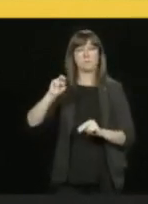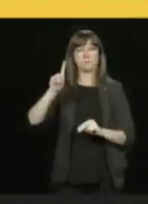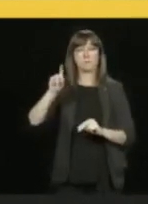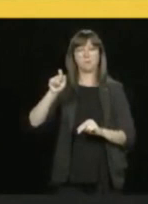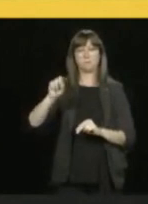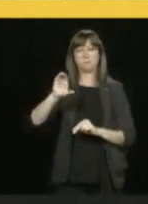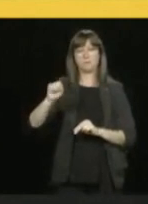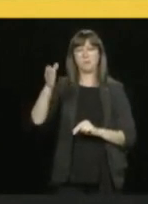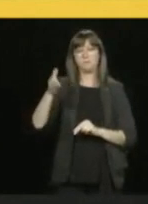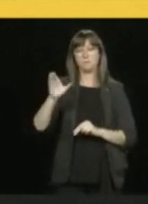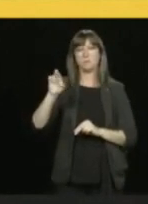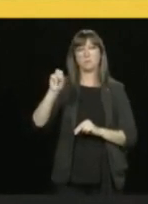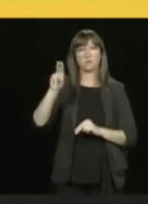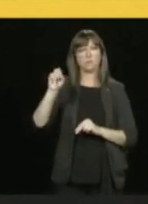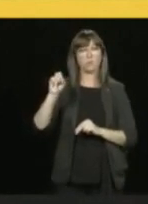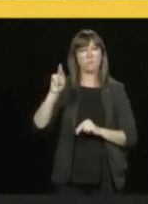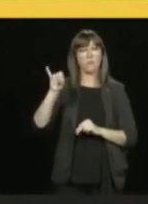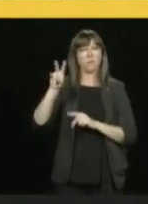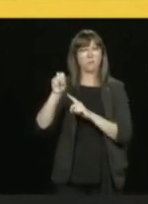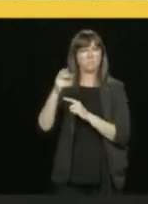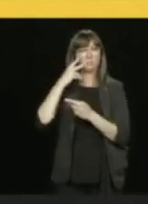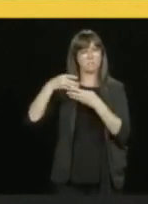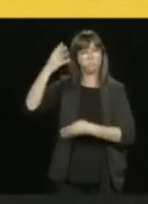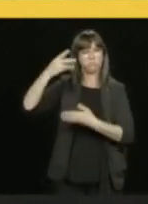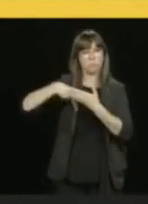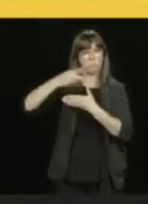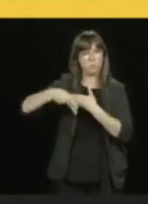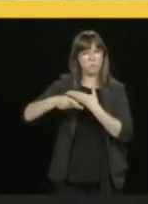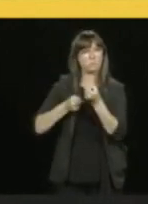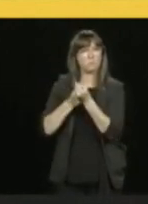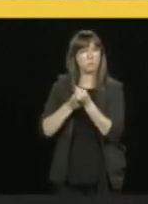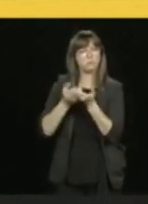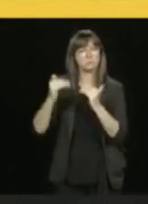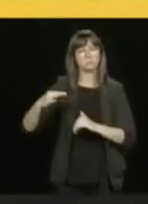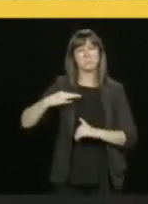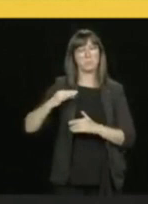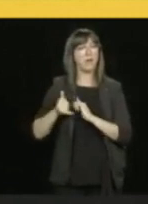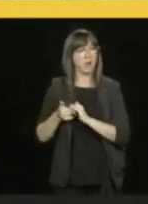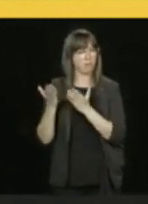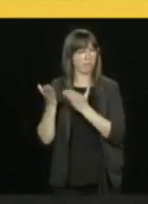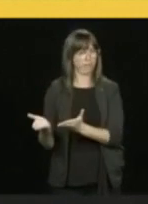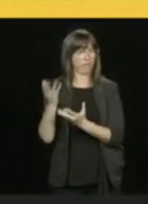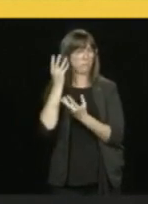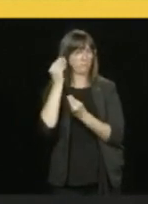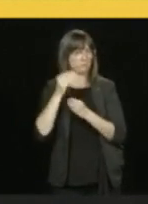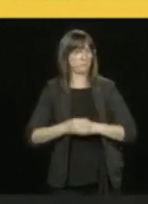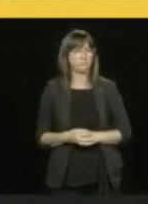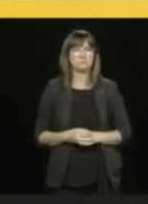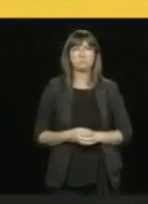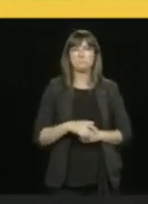canada.ca/coronavirus to see what support is available right now and how to apply. I know some people are